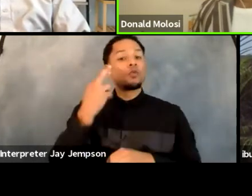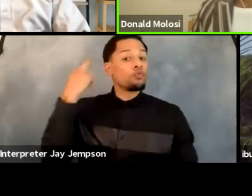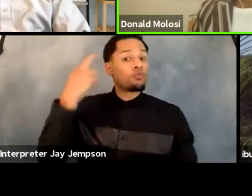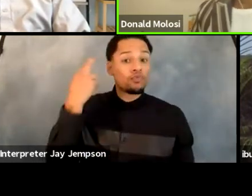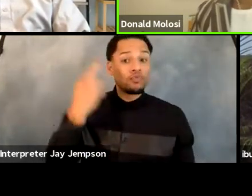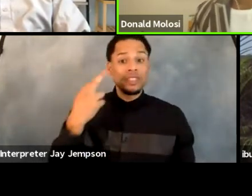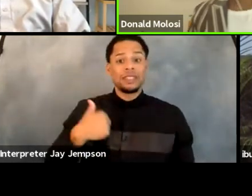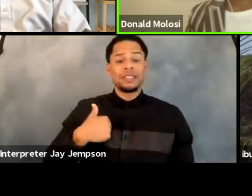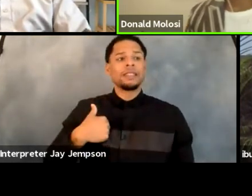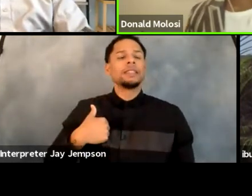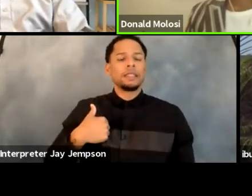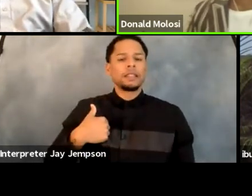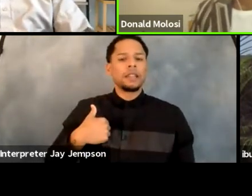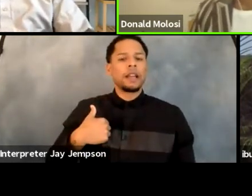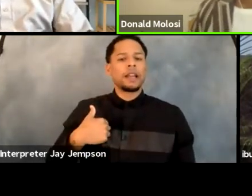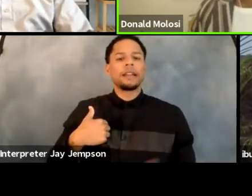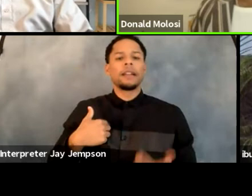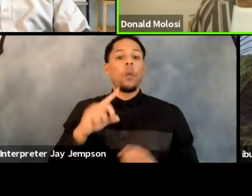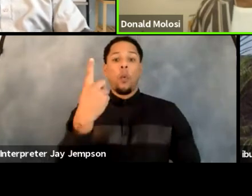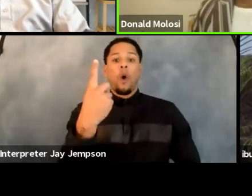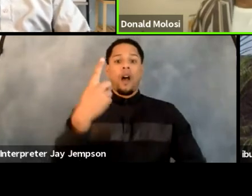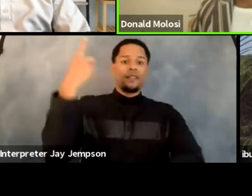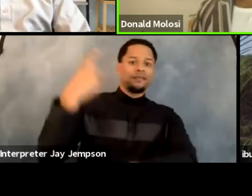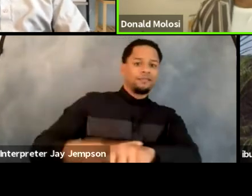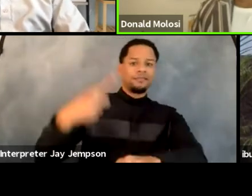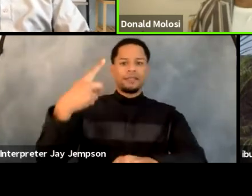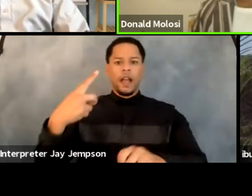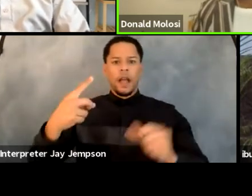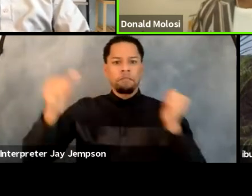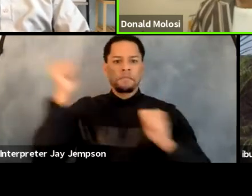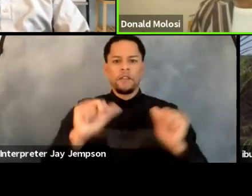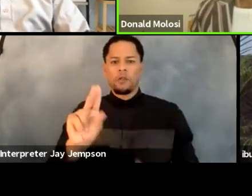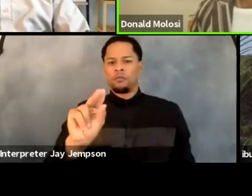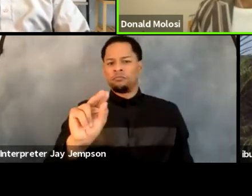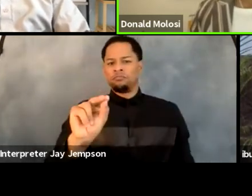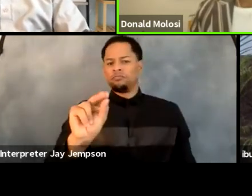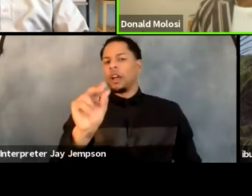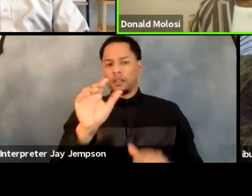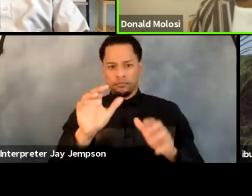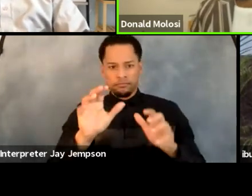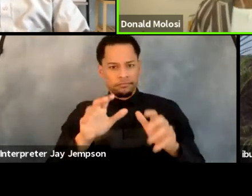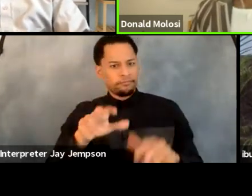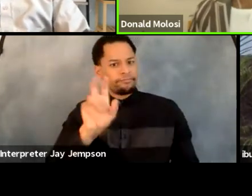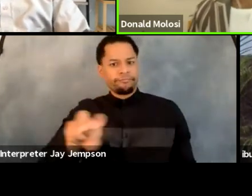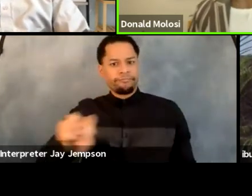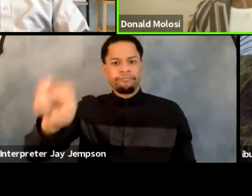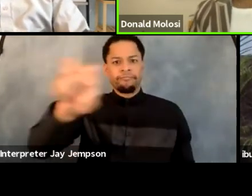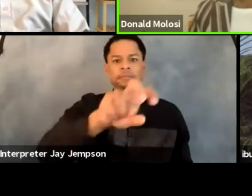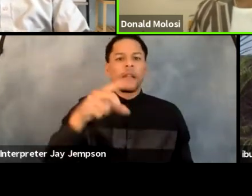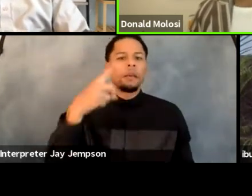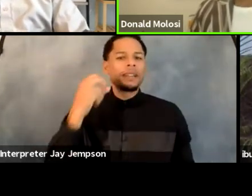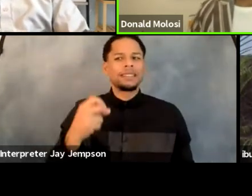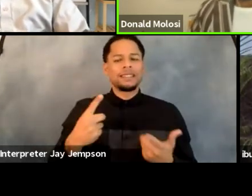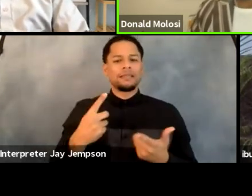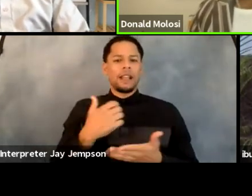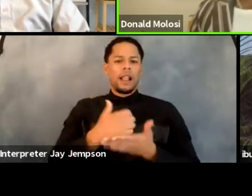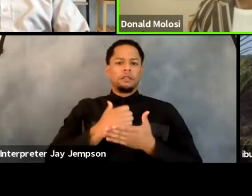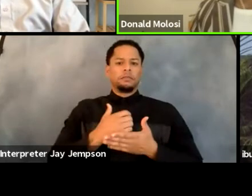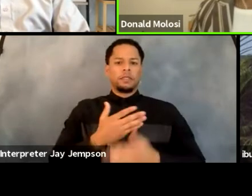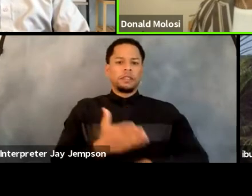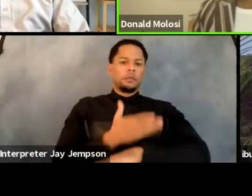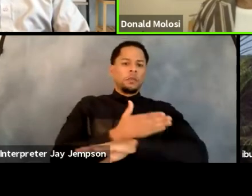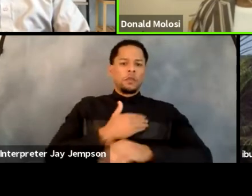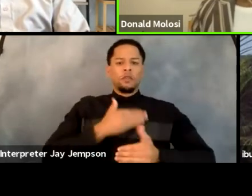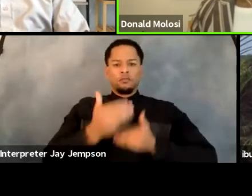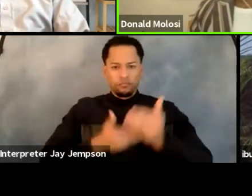it's an editing method for me, right? Every audience that speaks to me after that, I go back to my room and I write all of